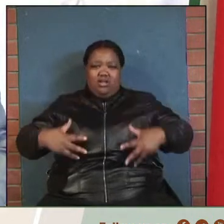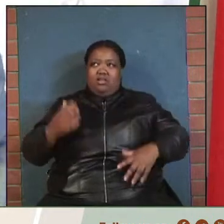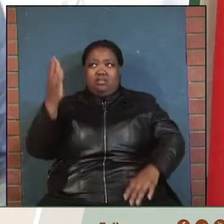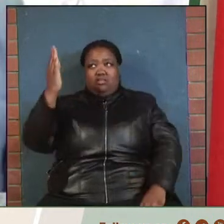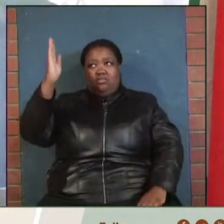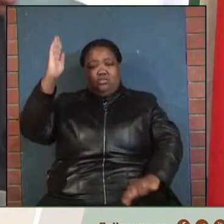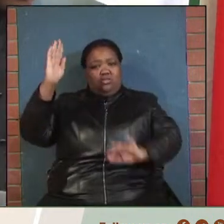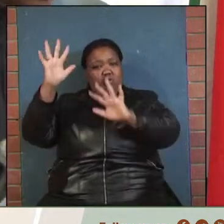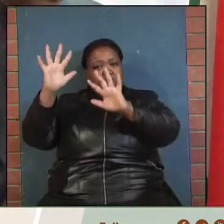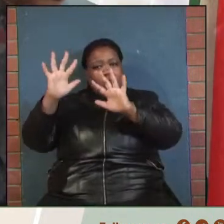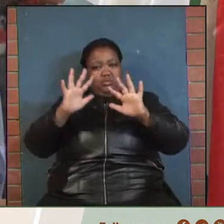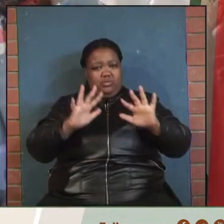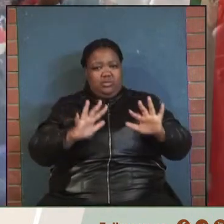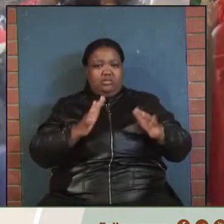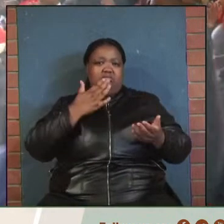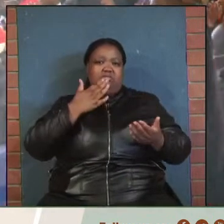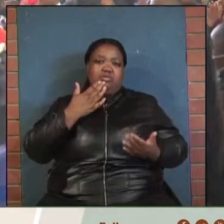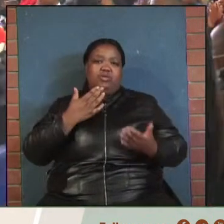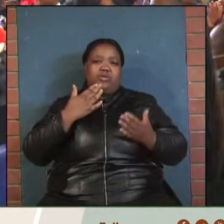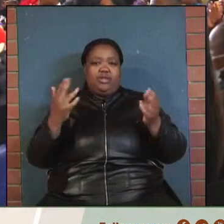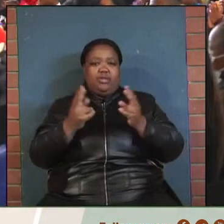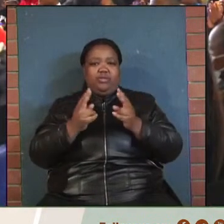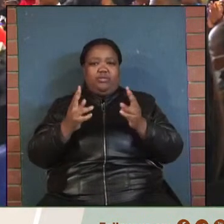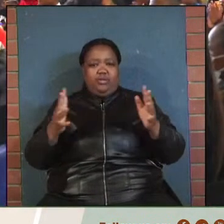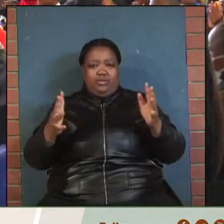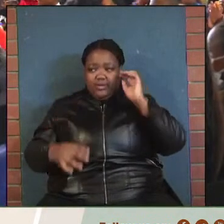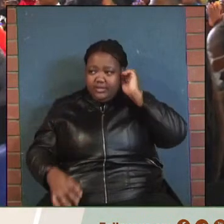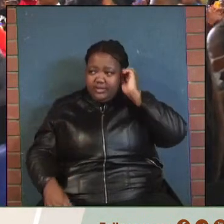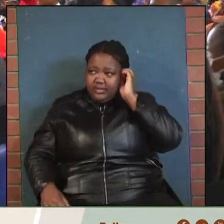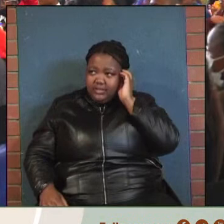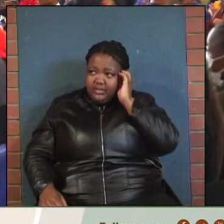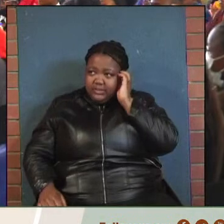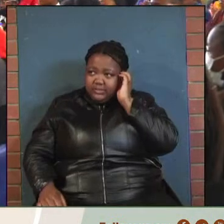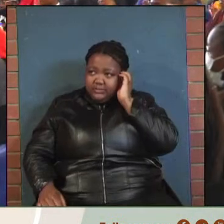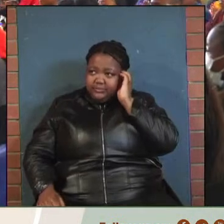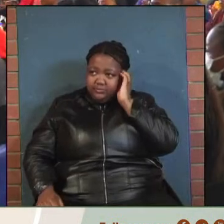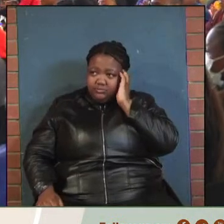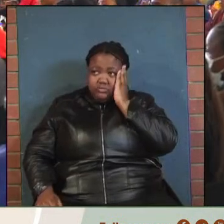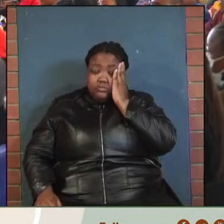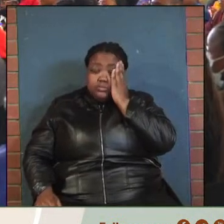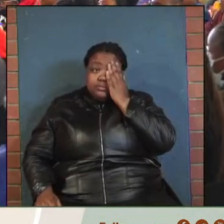you. Thank you very much.